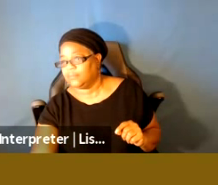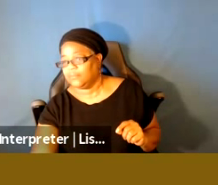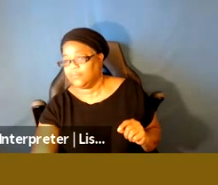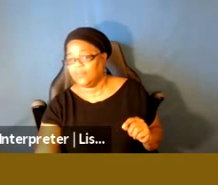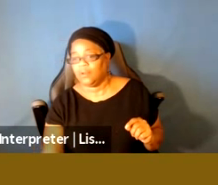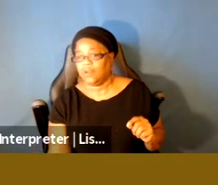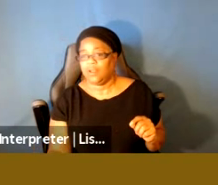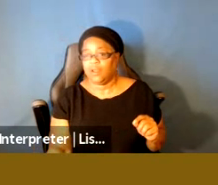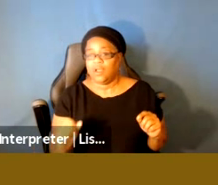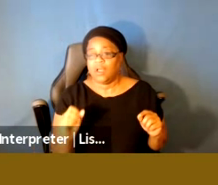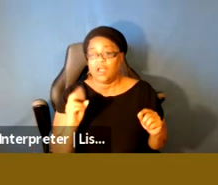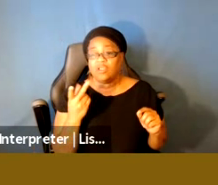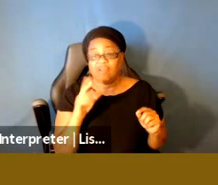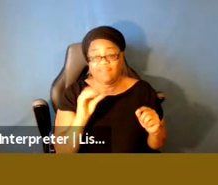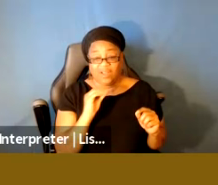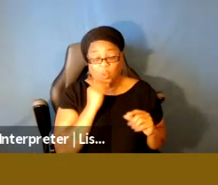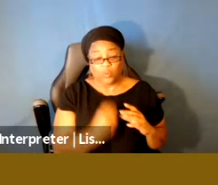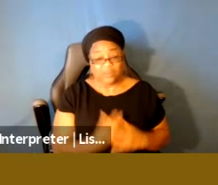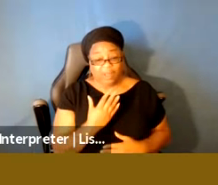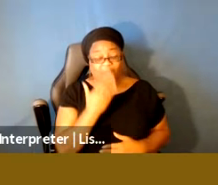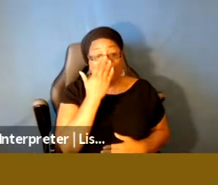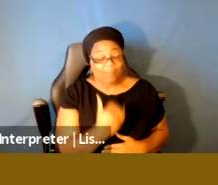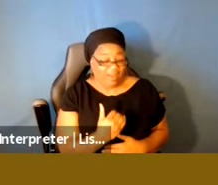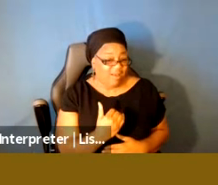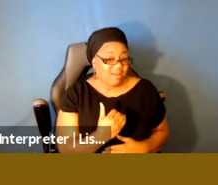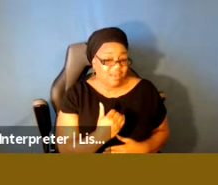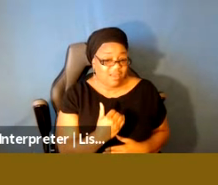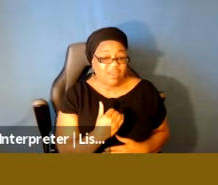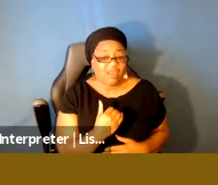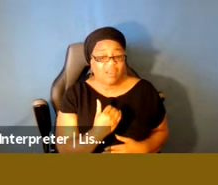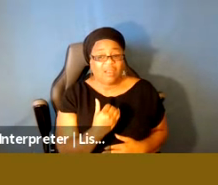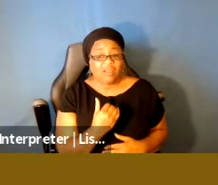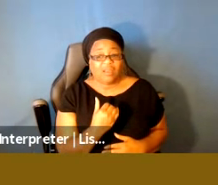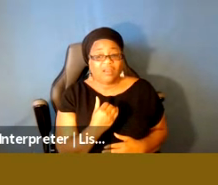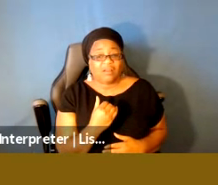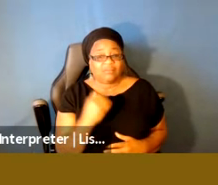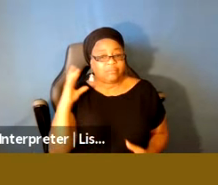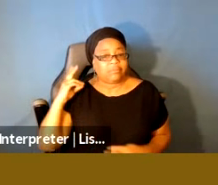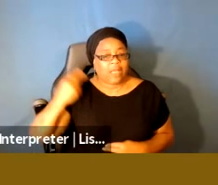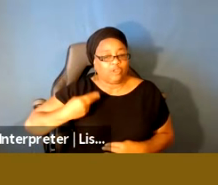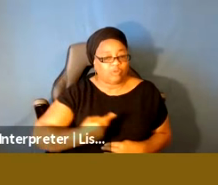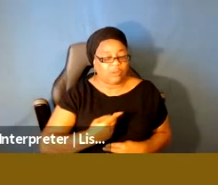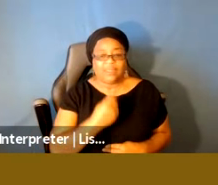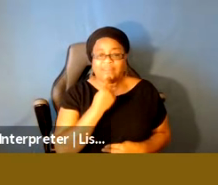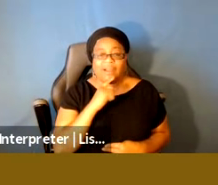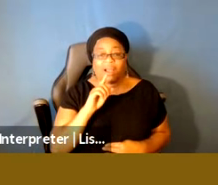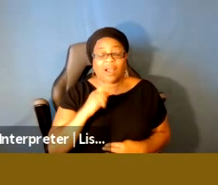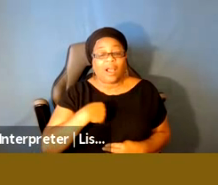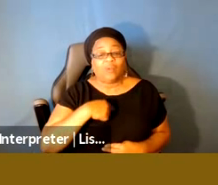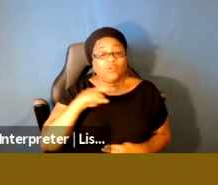you continuously hear through it. It says, "I was always here." It's the voice of Michael